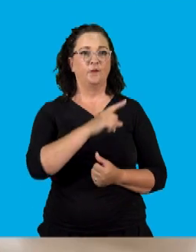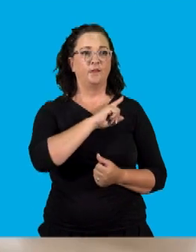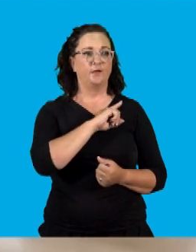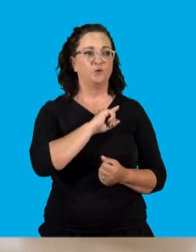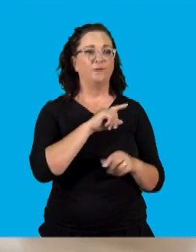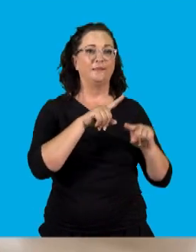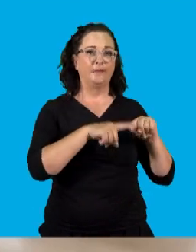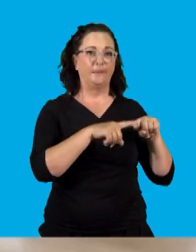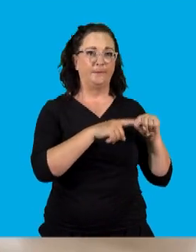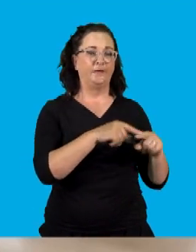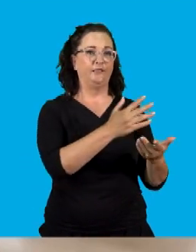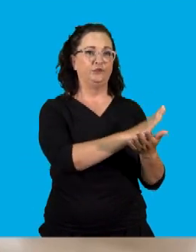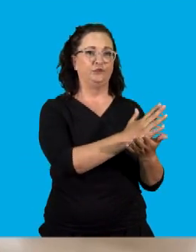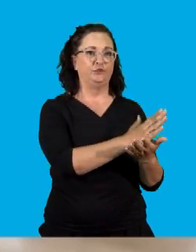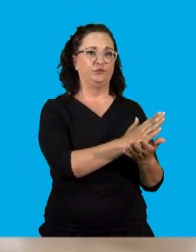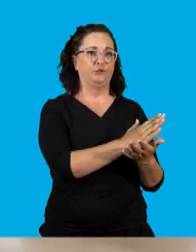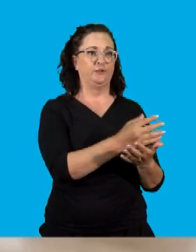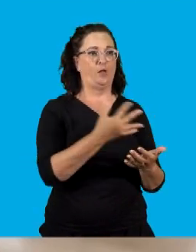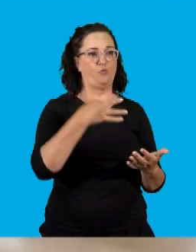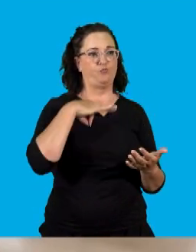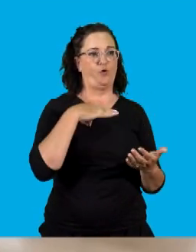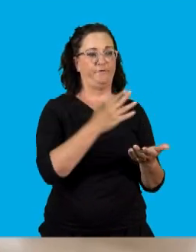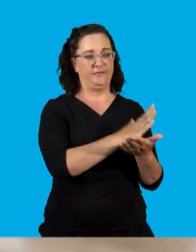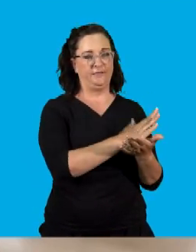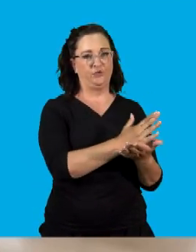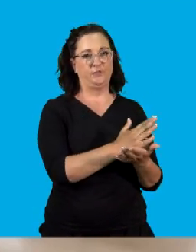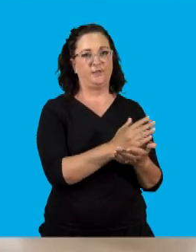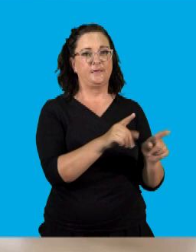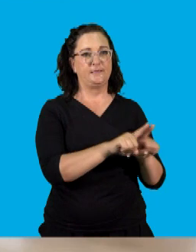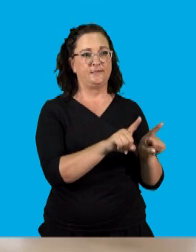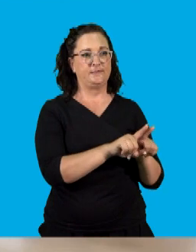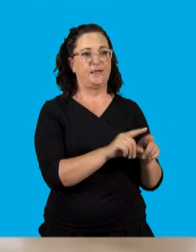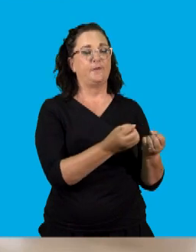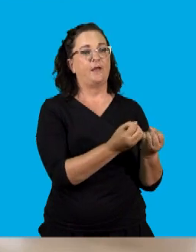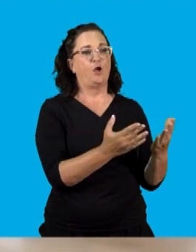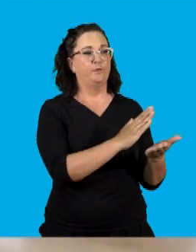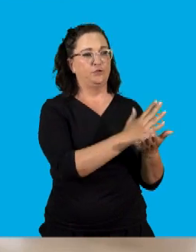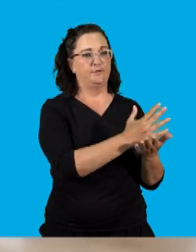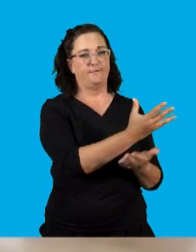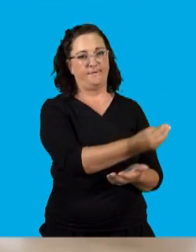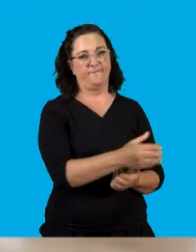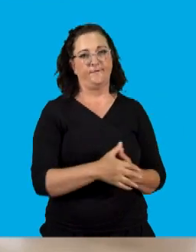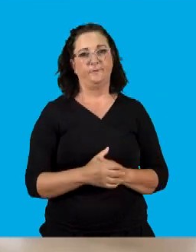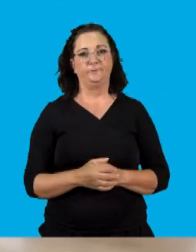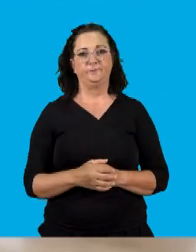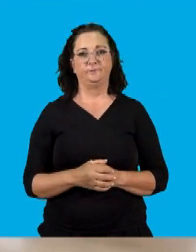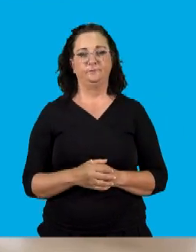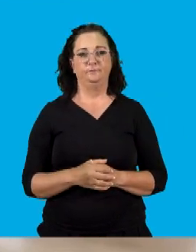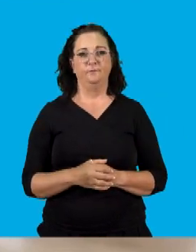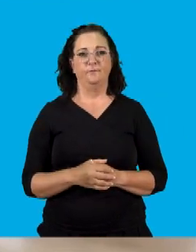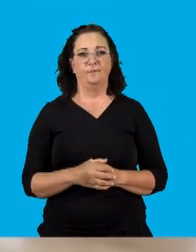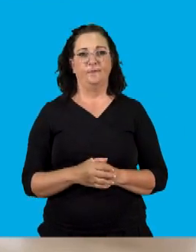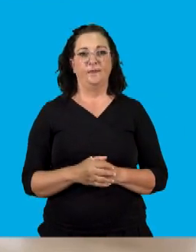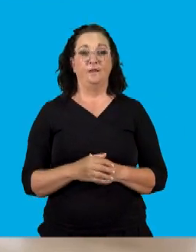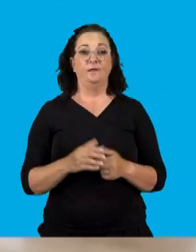get, because the shares are, the profits are shared according to the number of shares that each shareholder is having. Now,